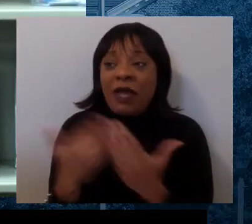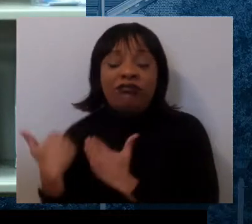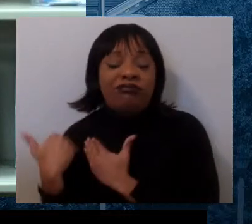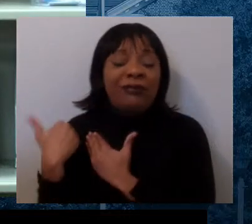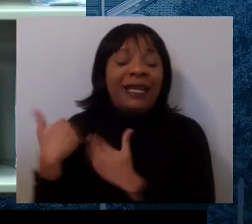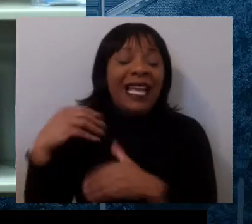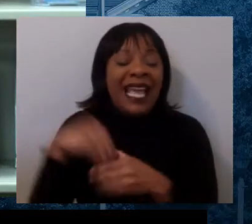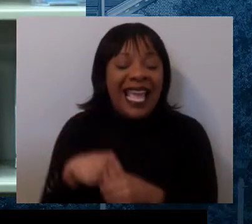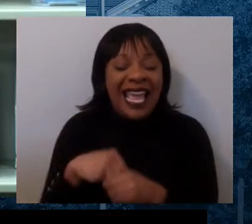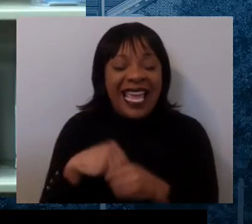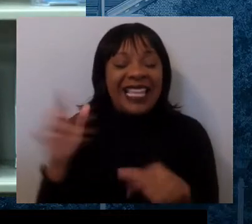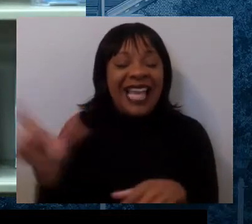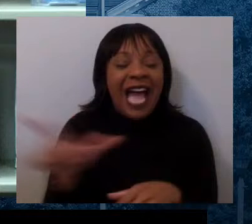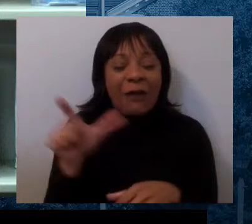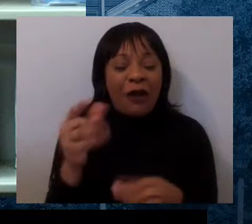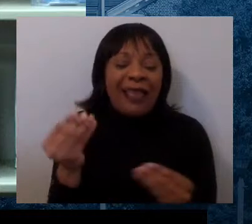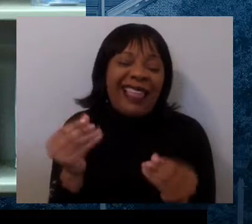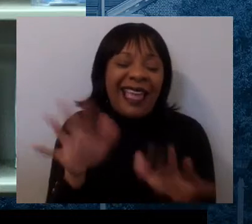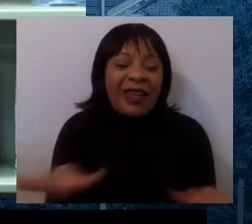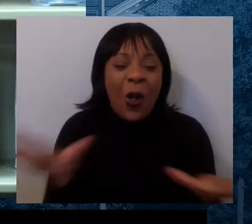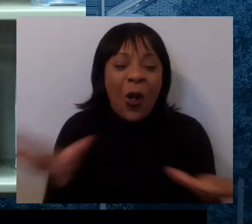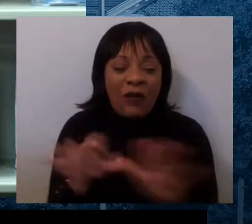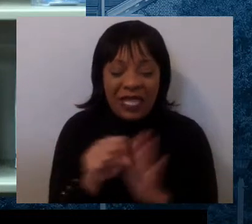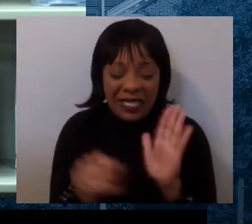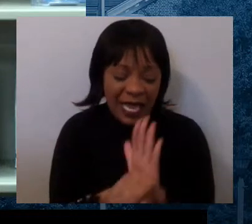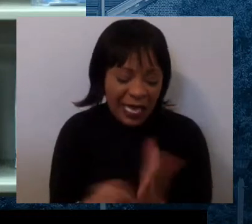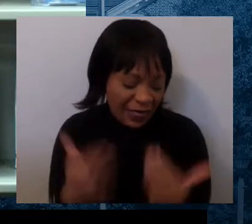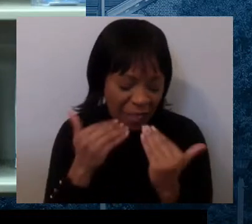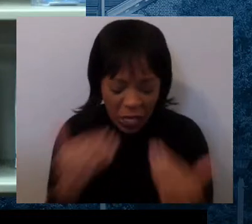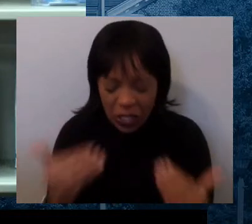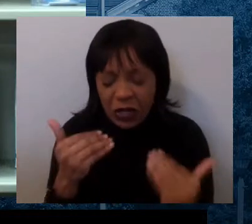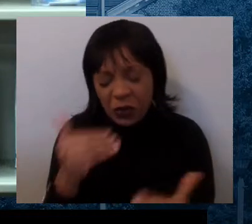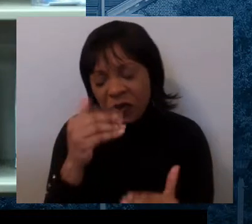state. We thank you today, Kay.